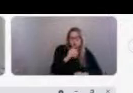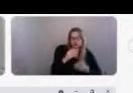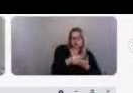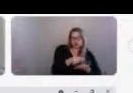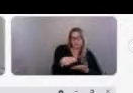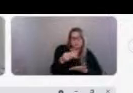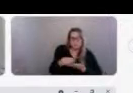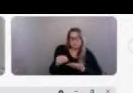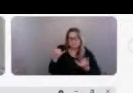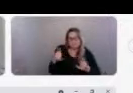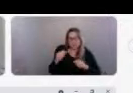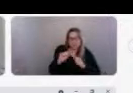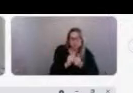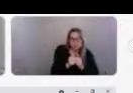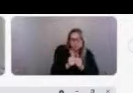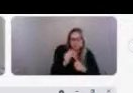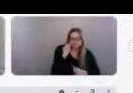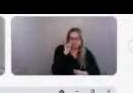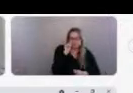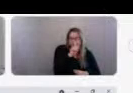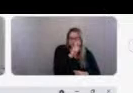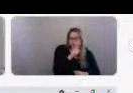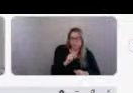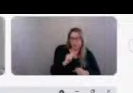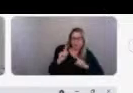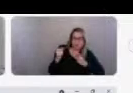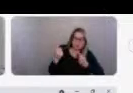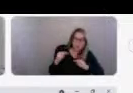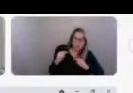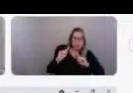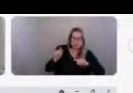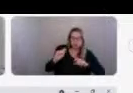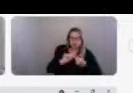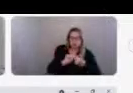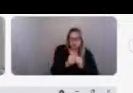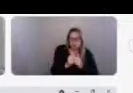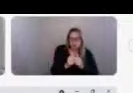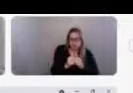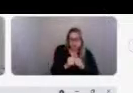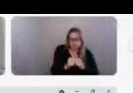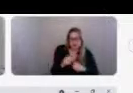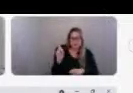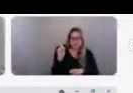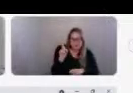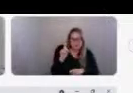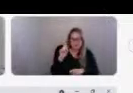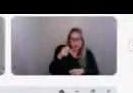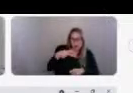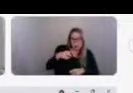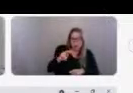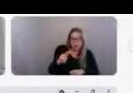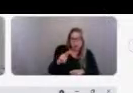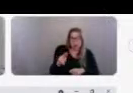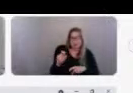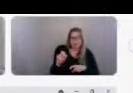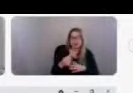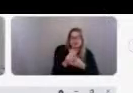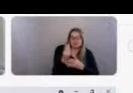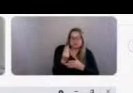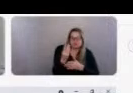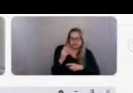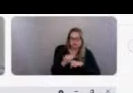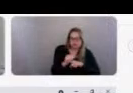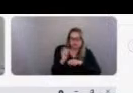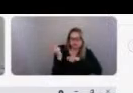i play sports in scottsdale i also attend sporting events such as the phoenix open and spring training my